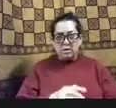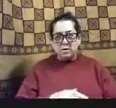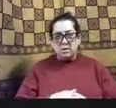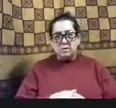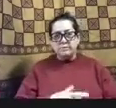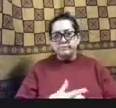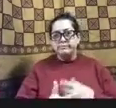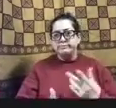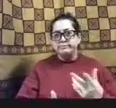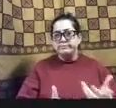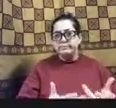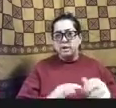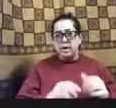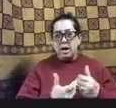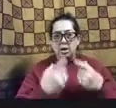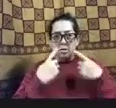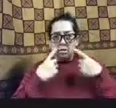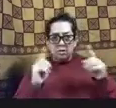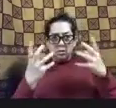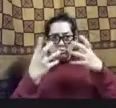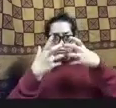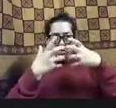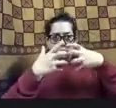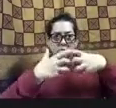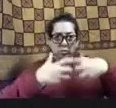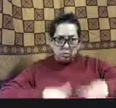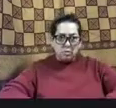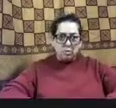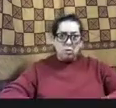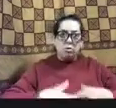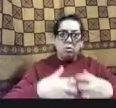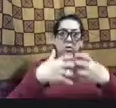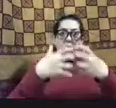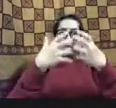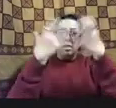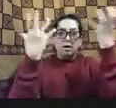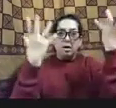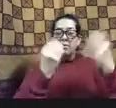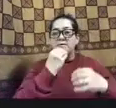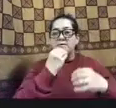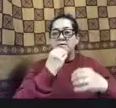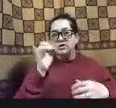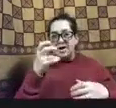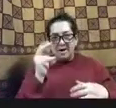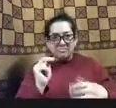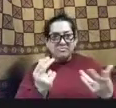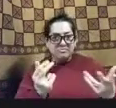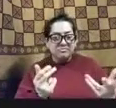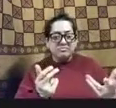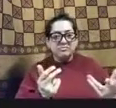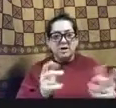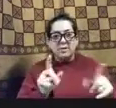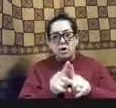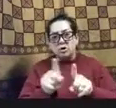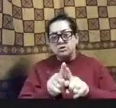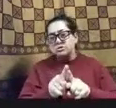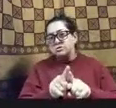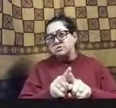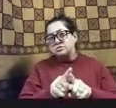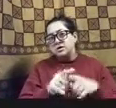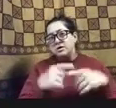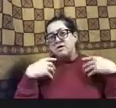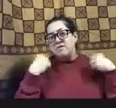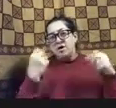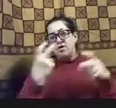you know, and then how that works all the way up the food chain. And I'm also have a